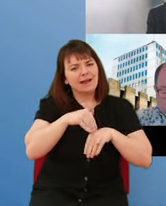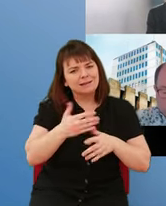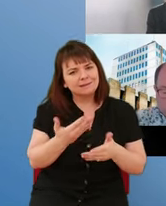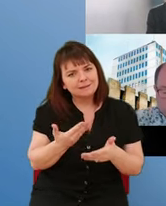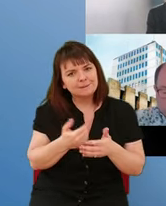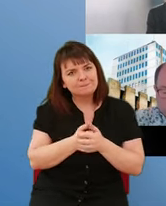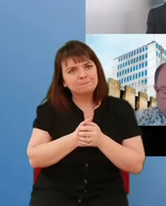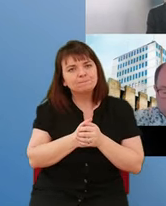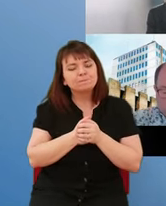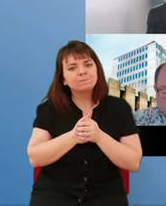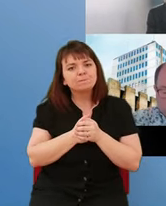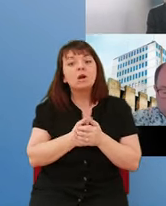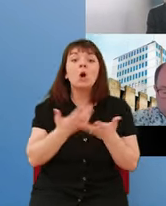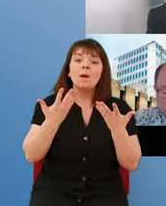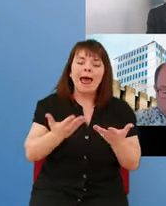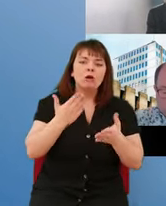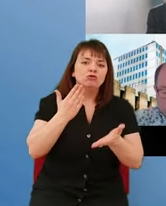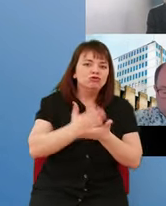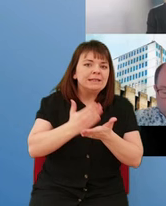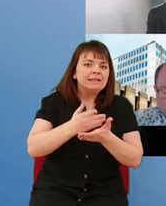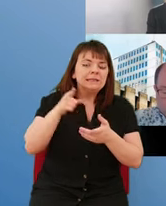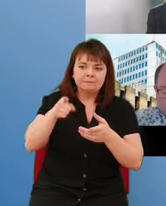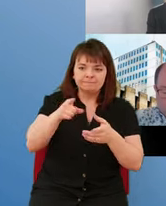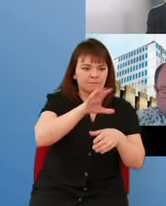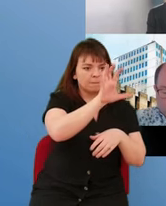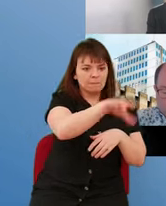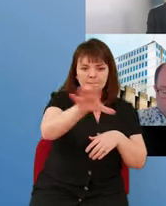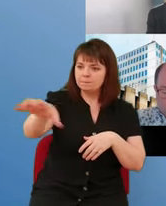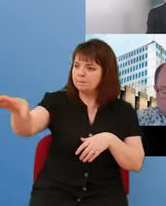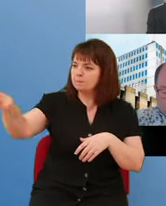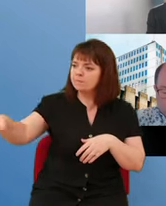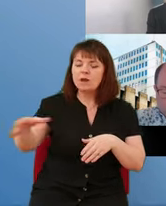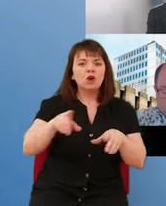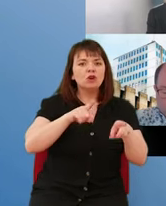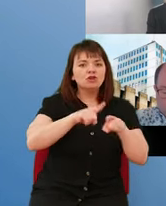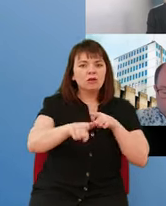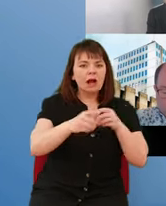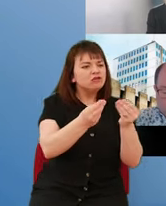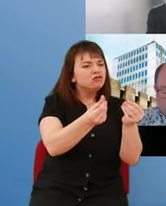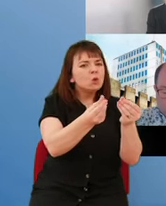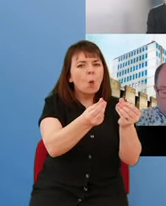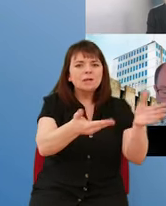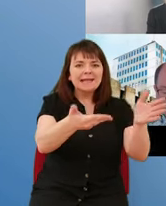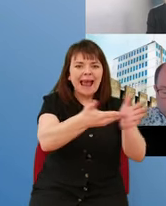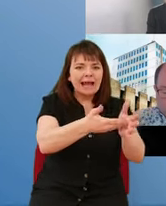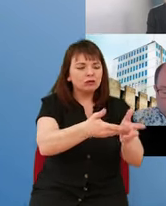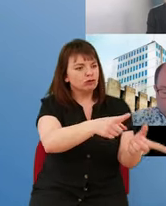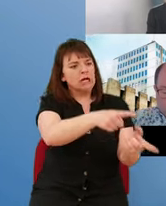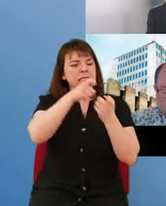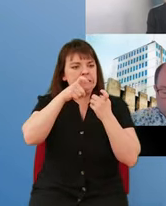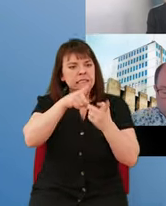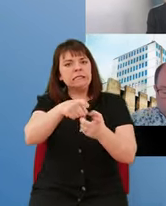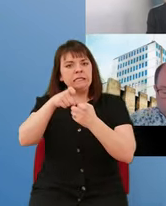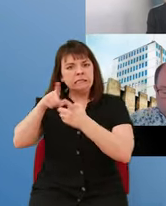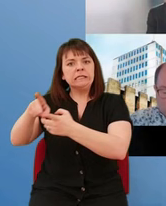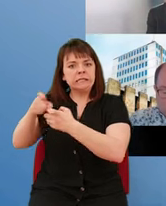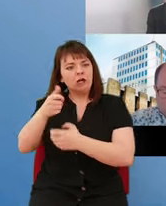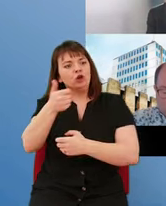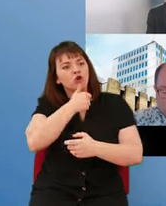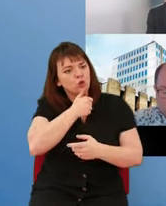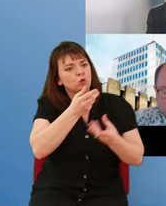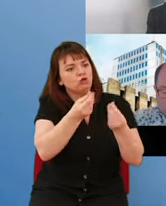and we have seen an uptick in that plan and the implementation of it, and therefore the associated